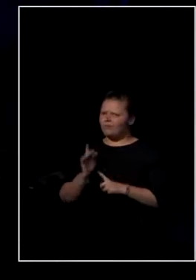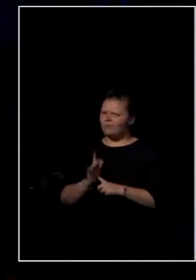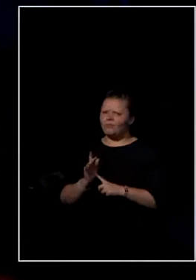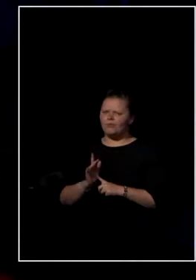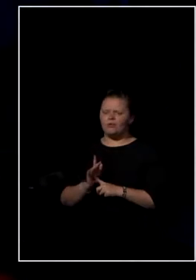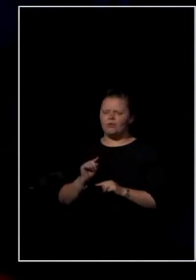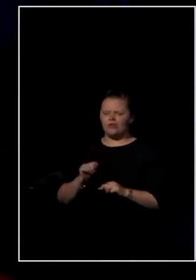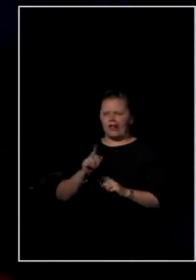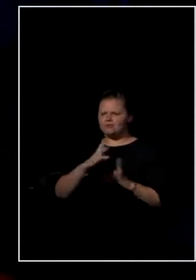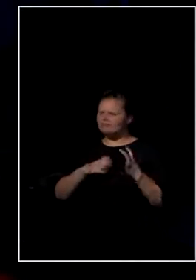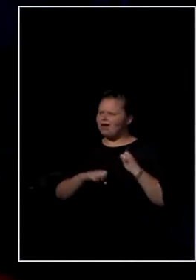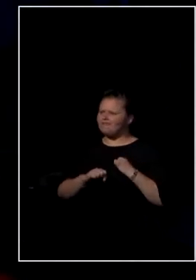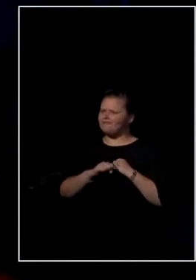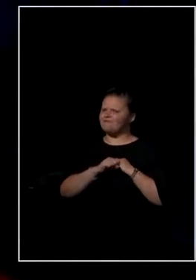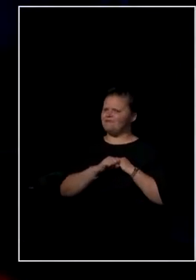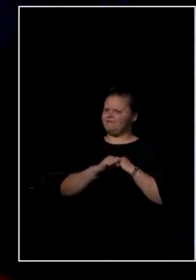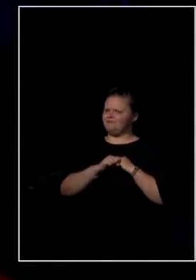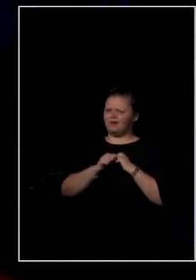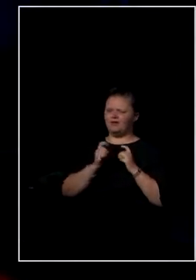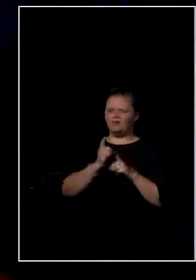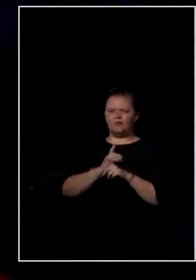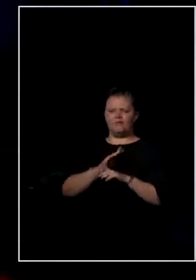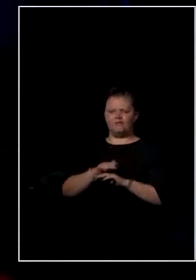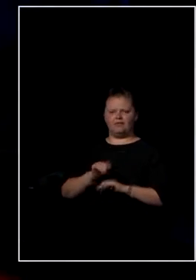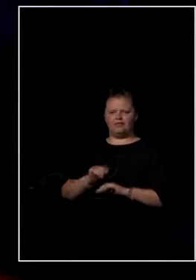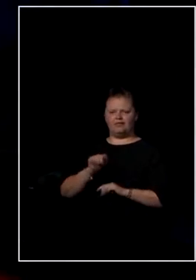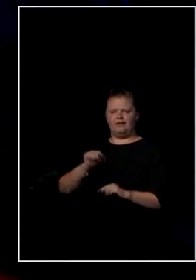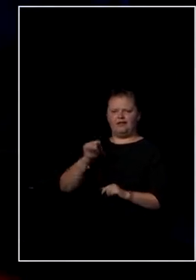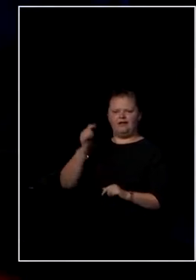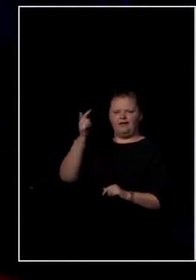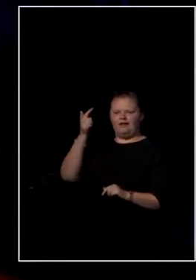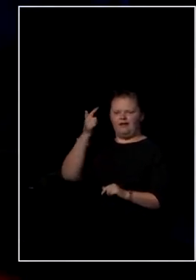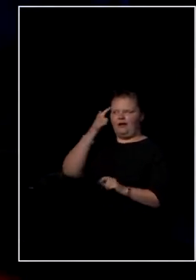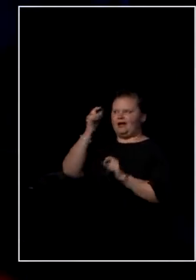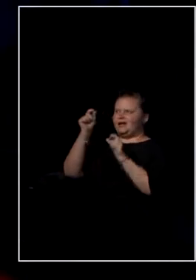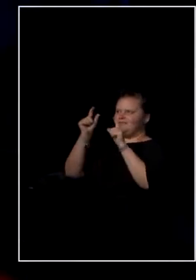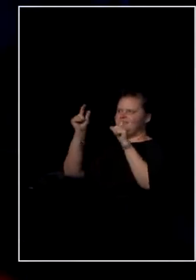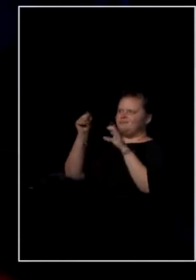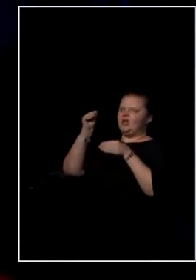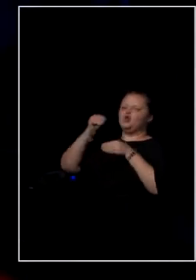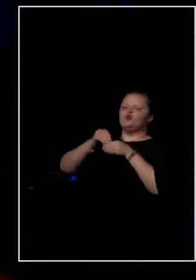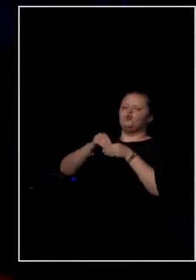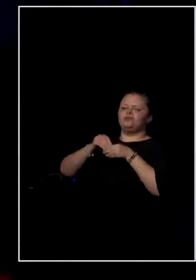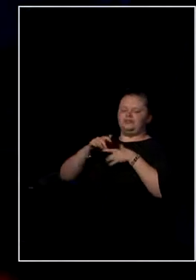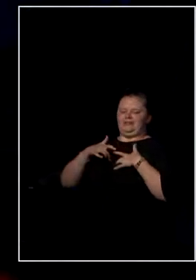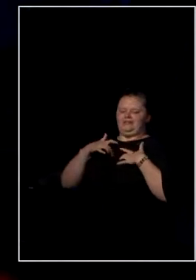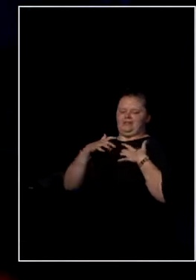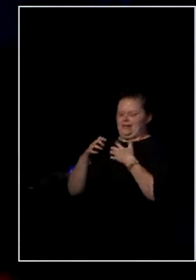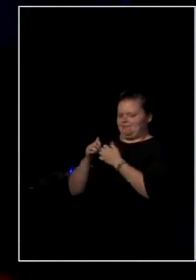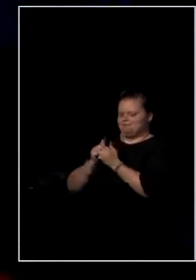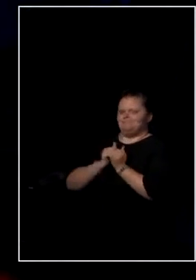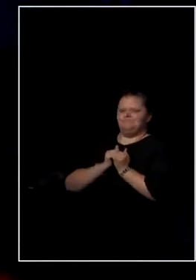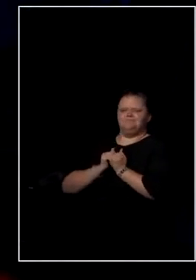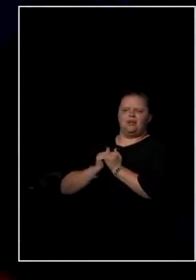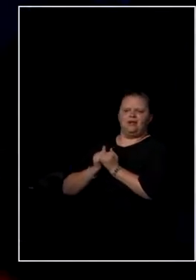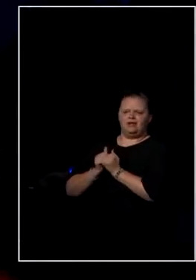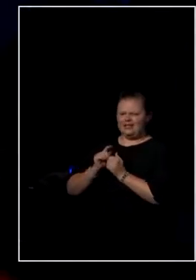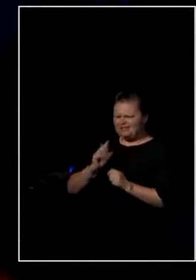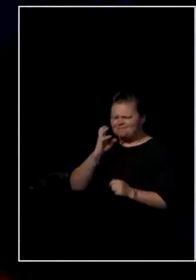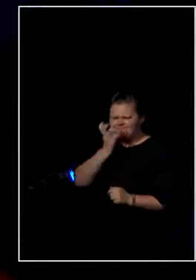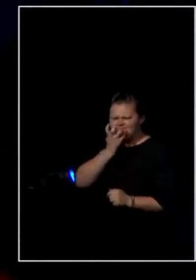really brave thing to talk about is that idea of inclusion and belonging, and also the